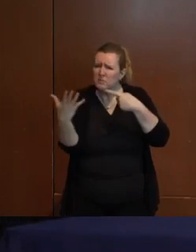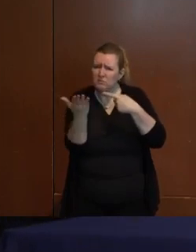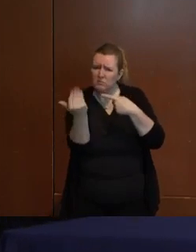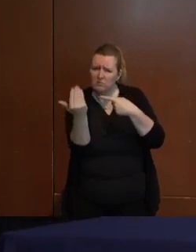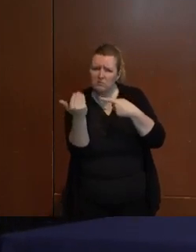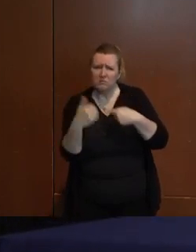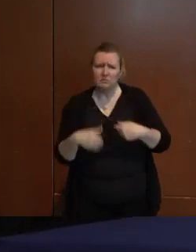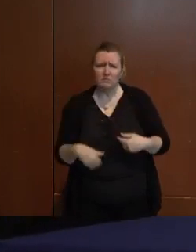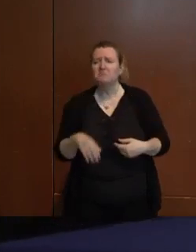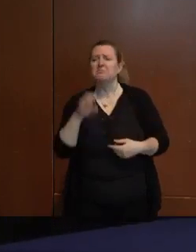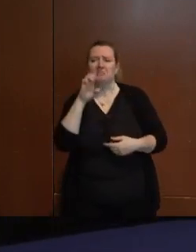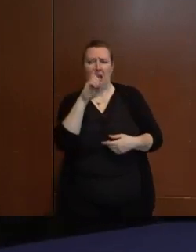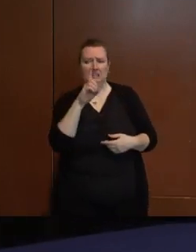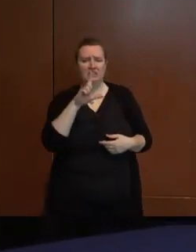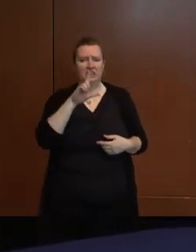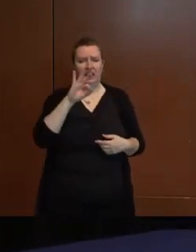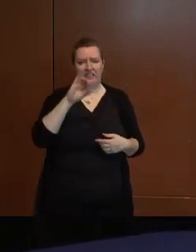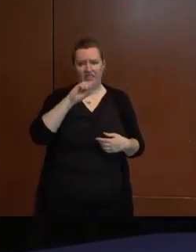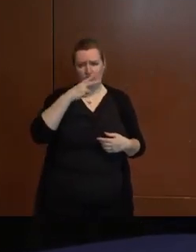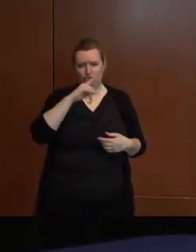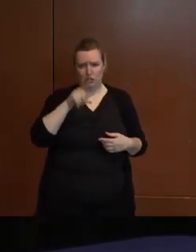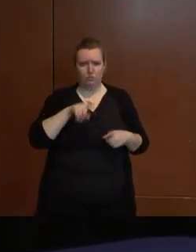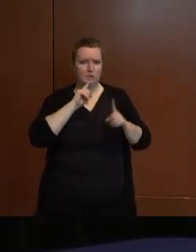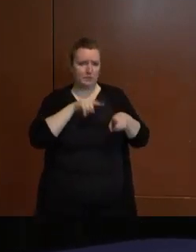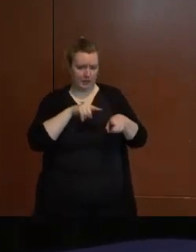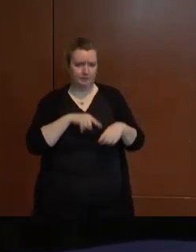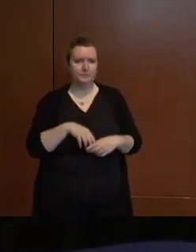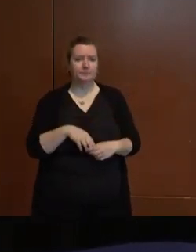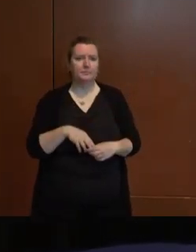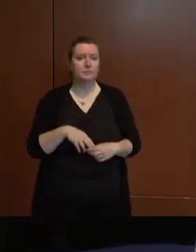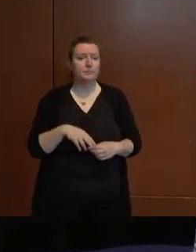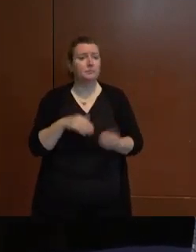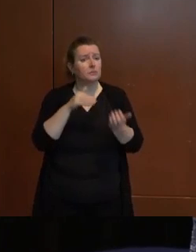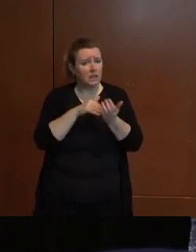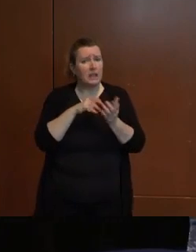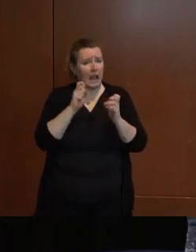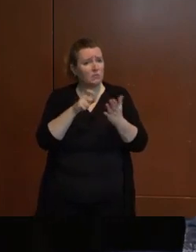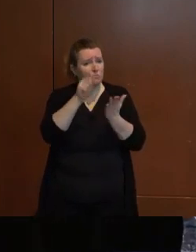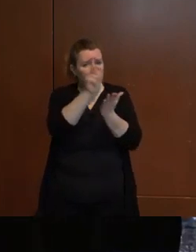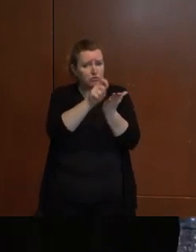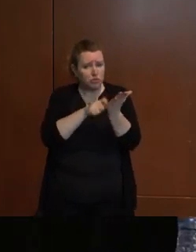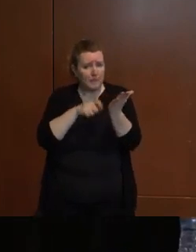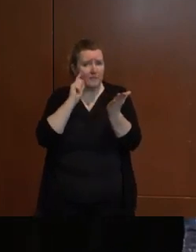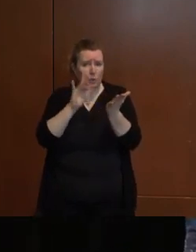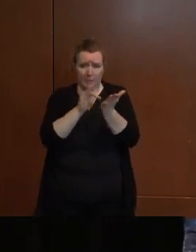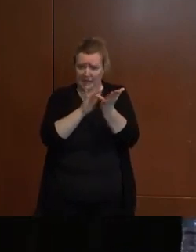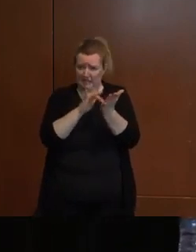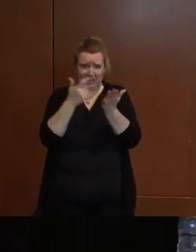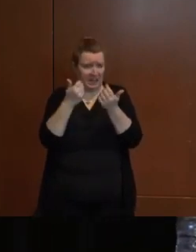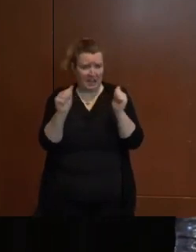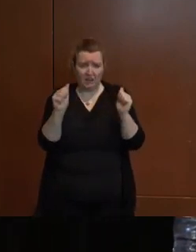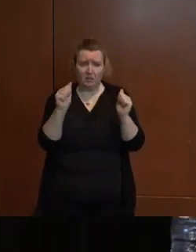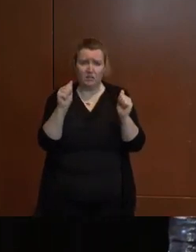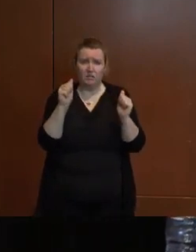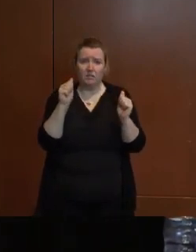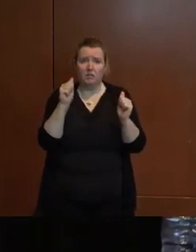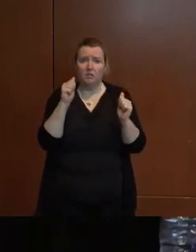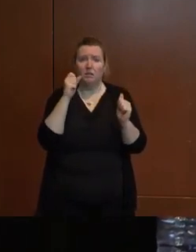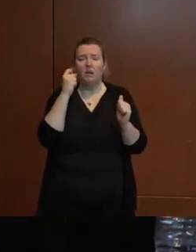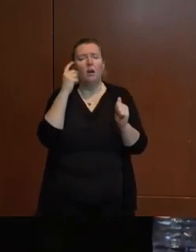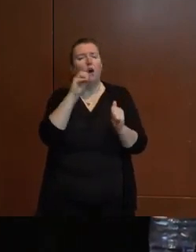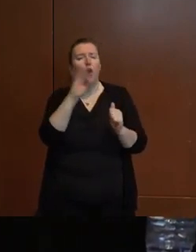prescribe any approved medication on an off-label use. That's always been the case. What this is saying basically is we